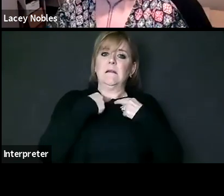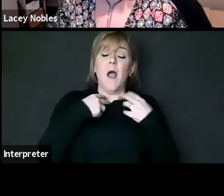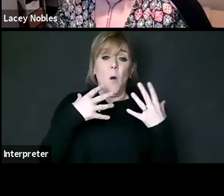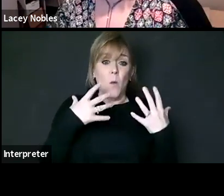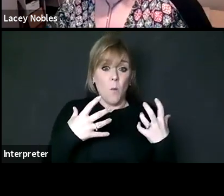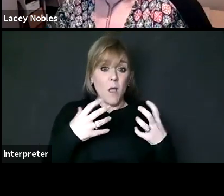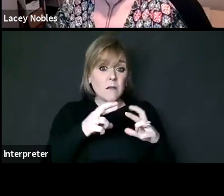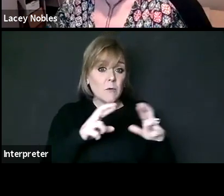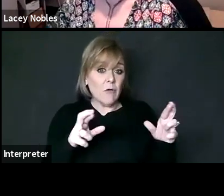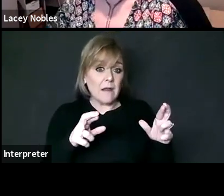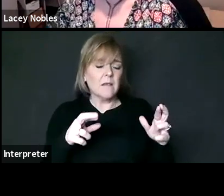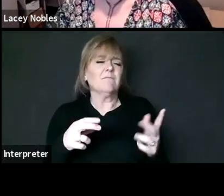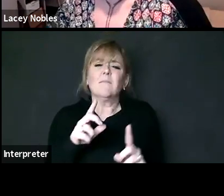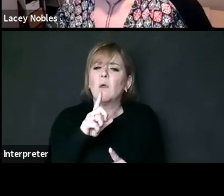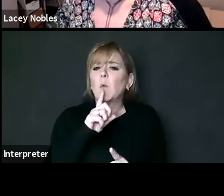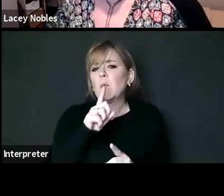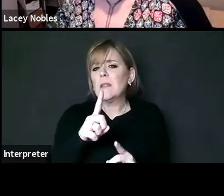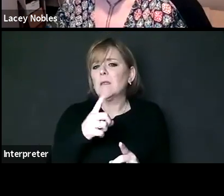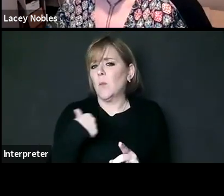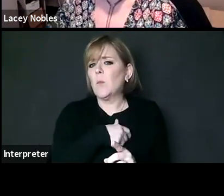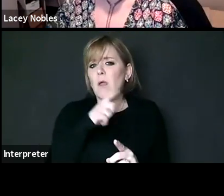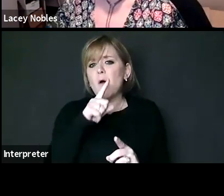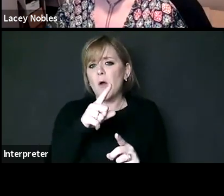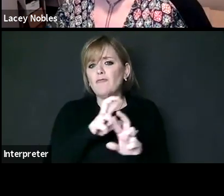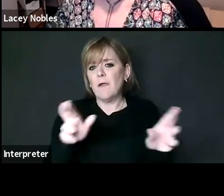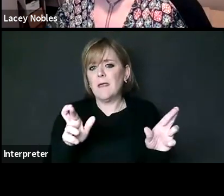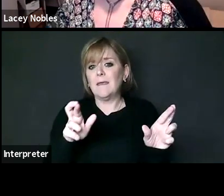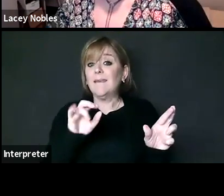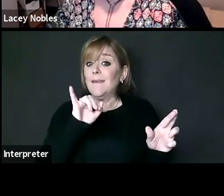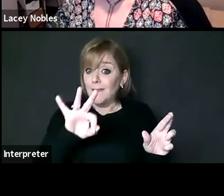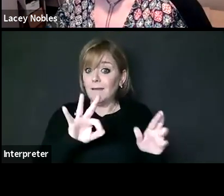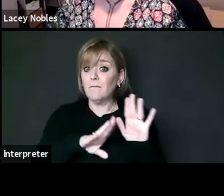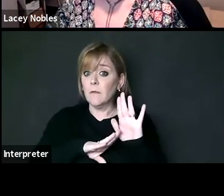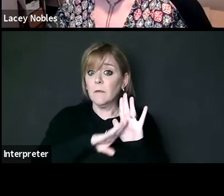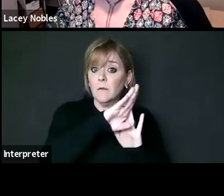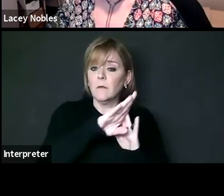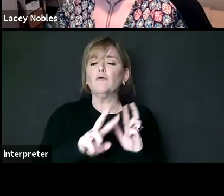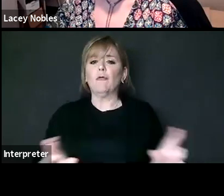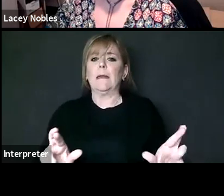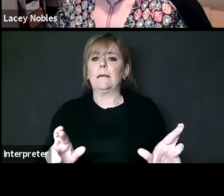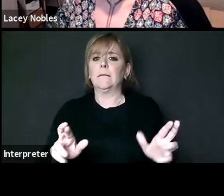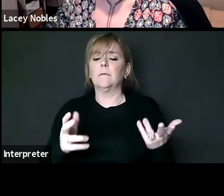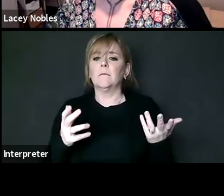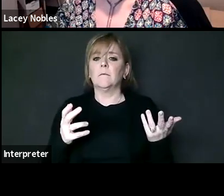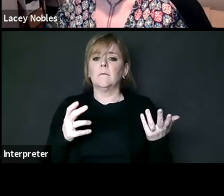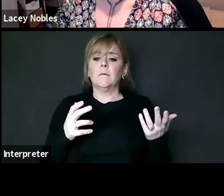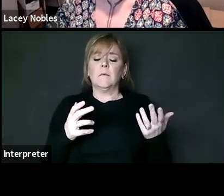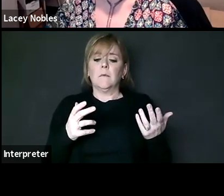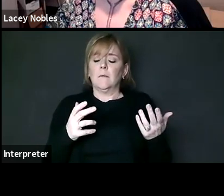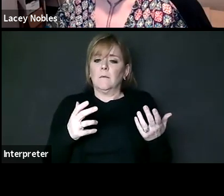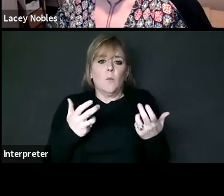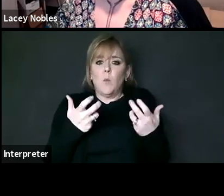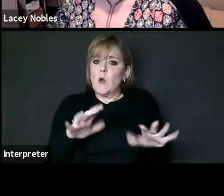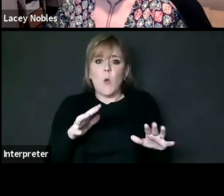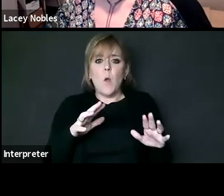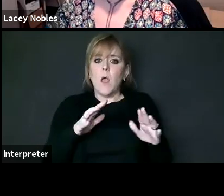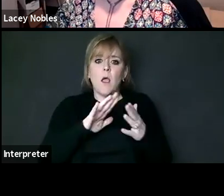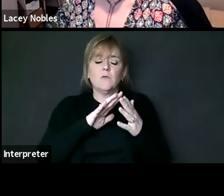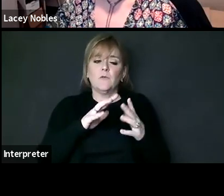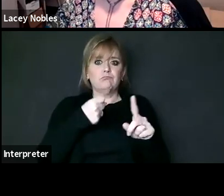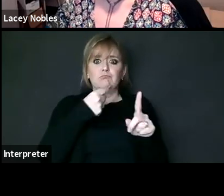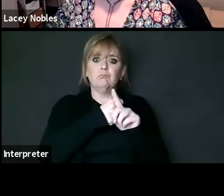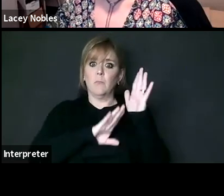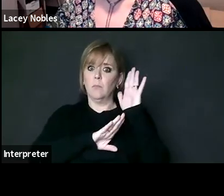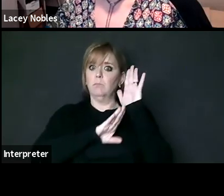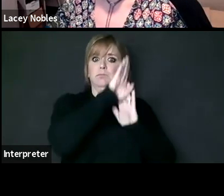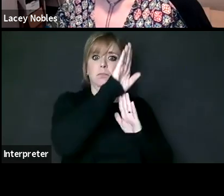ready, and we are ready for the surge. We certainly don't want to get caught in not being prepared.